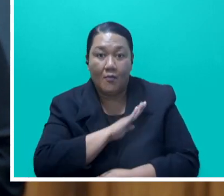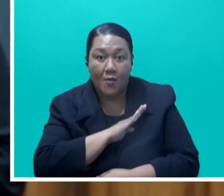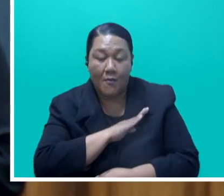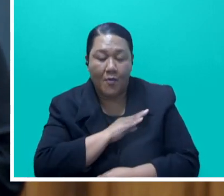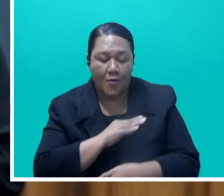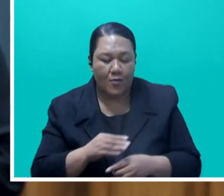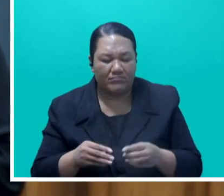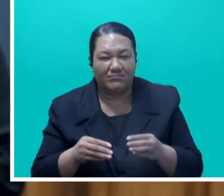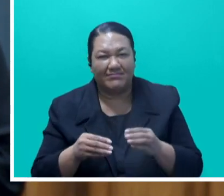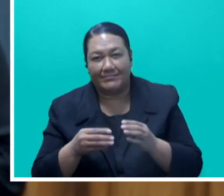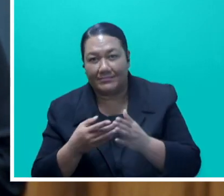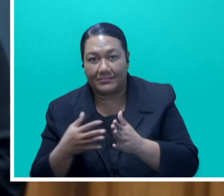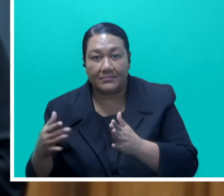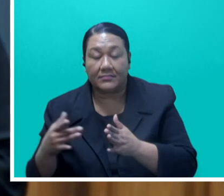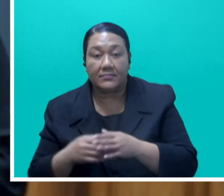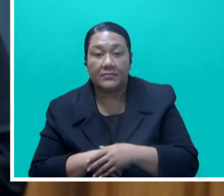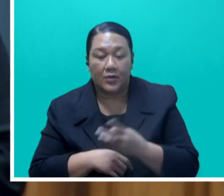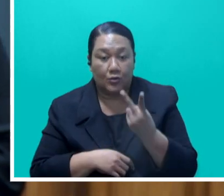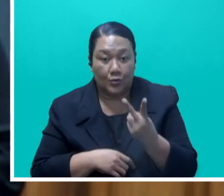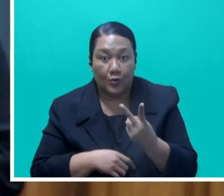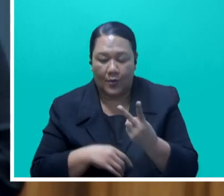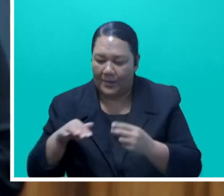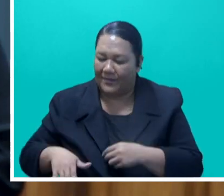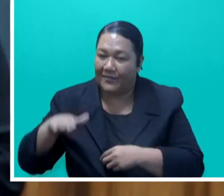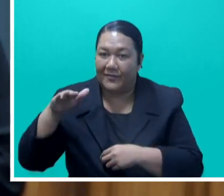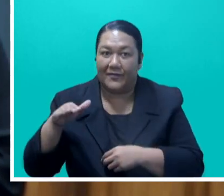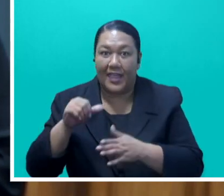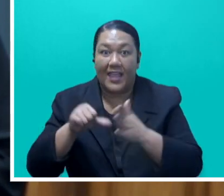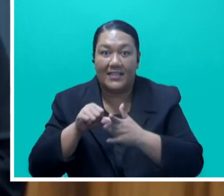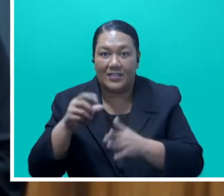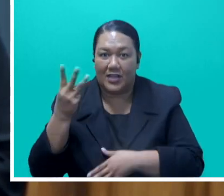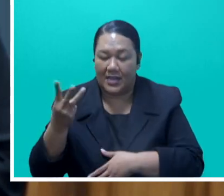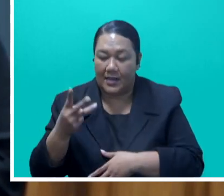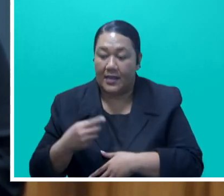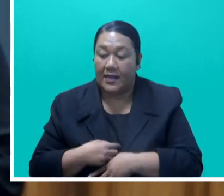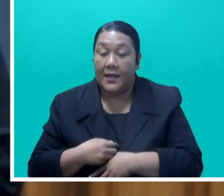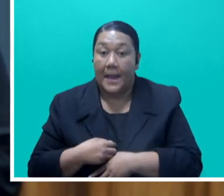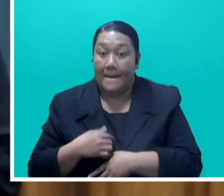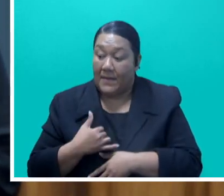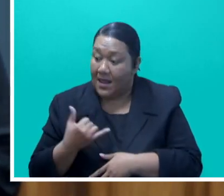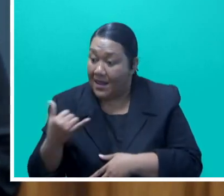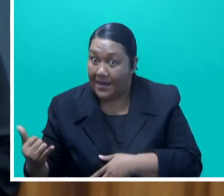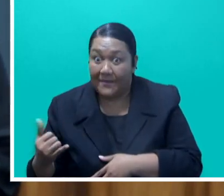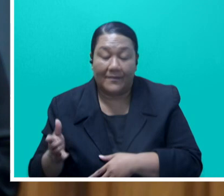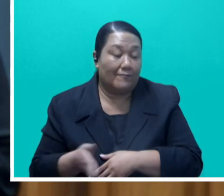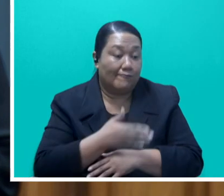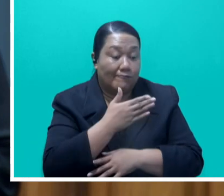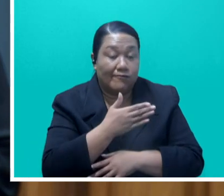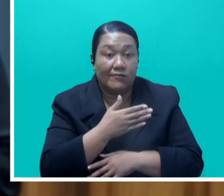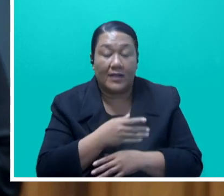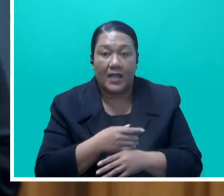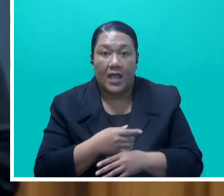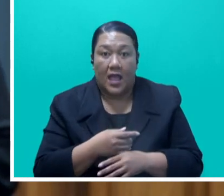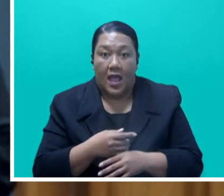I was at a tender age of 3. Leaving them in the village taught me a lot of lifelong survival skills